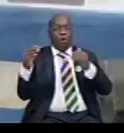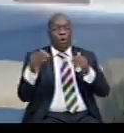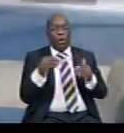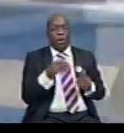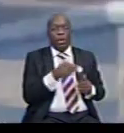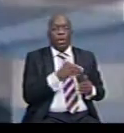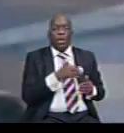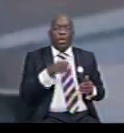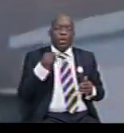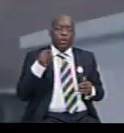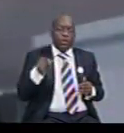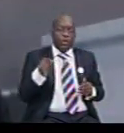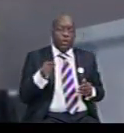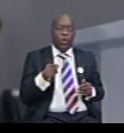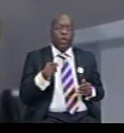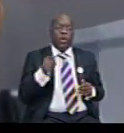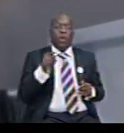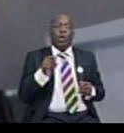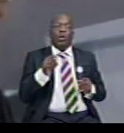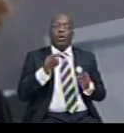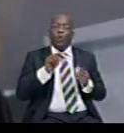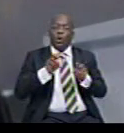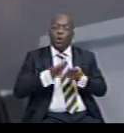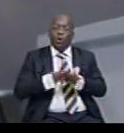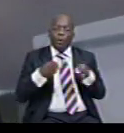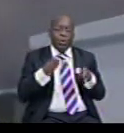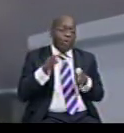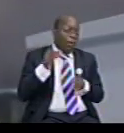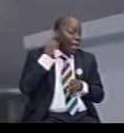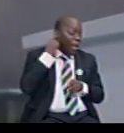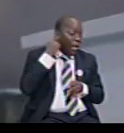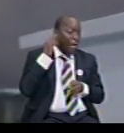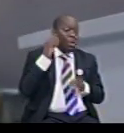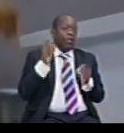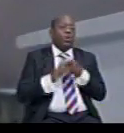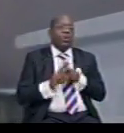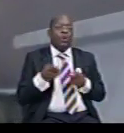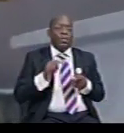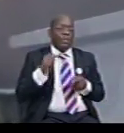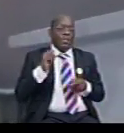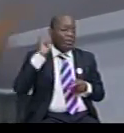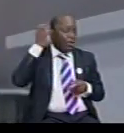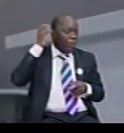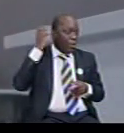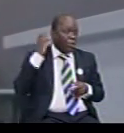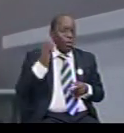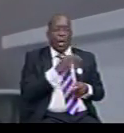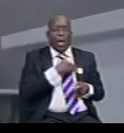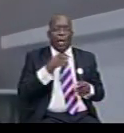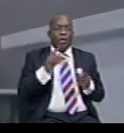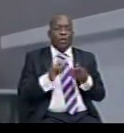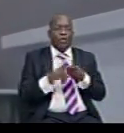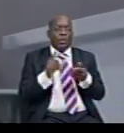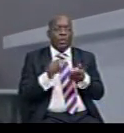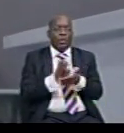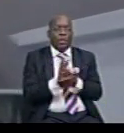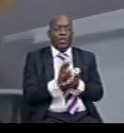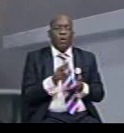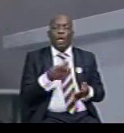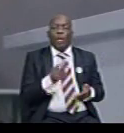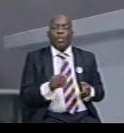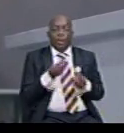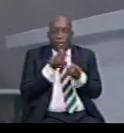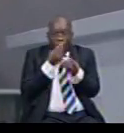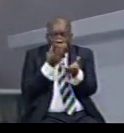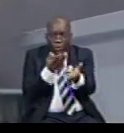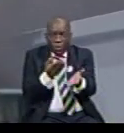glue your ear to the radio, glue your sight to the television, the information and the news